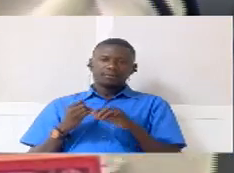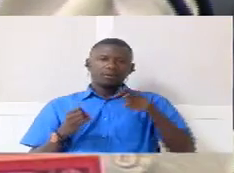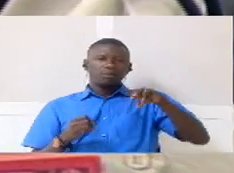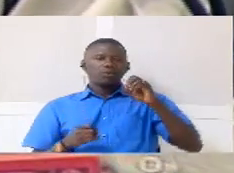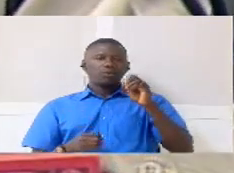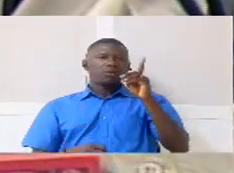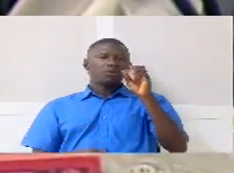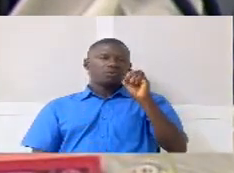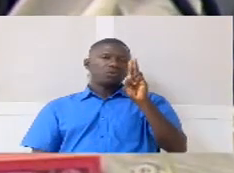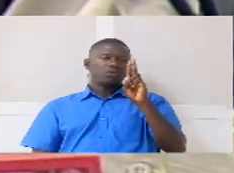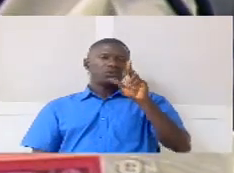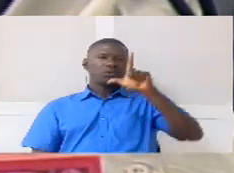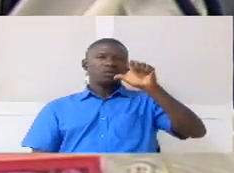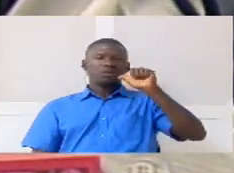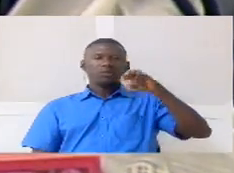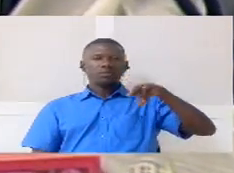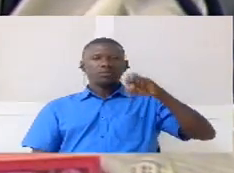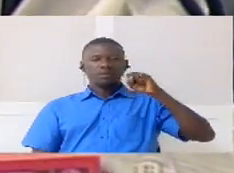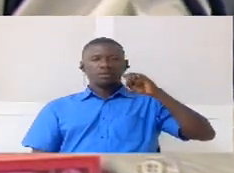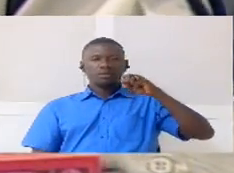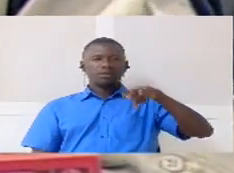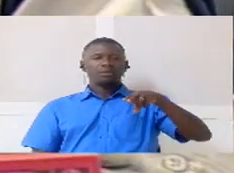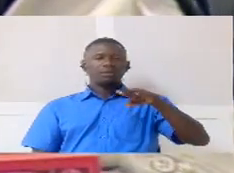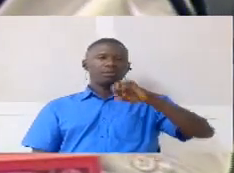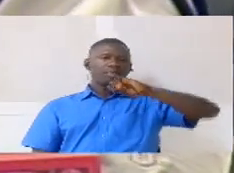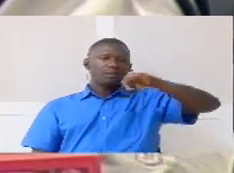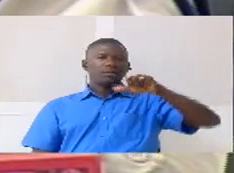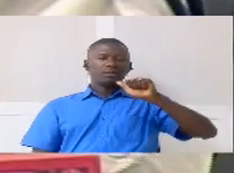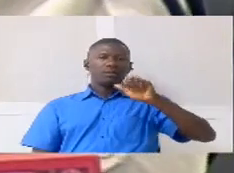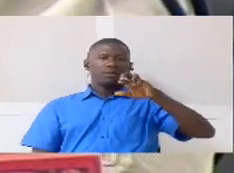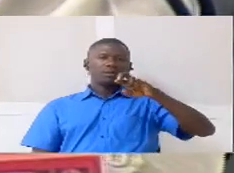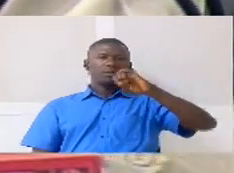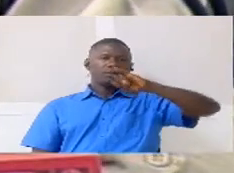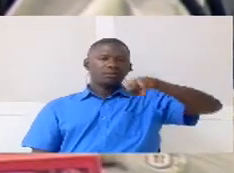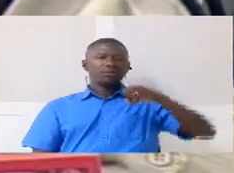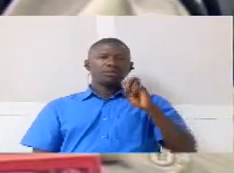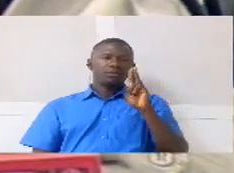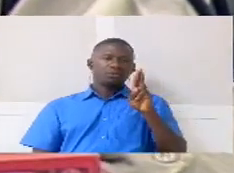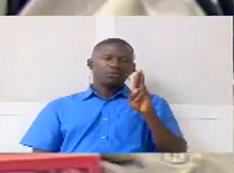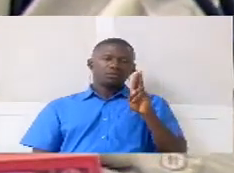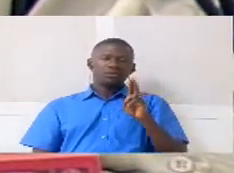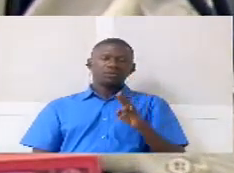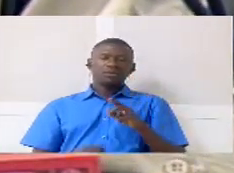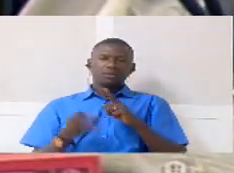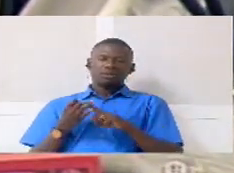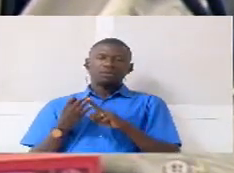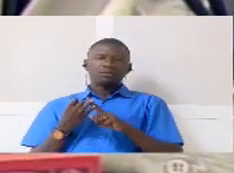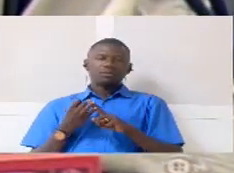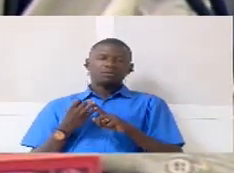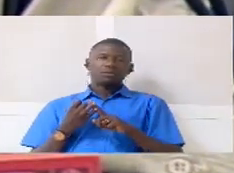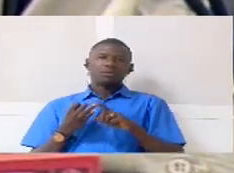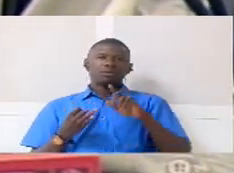Modlamin Jaju. Modlamin Jaju was brought in. The late Auntie Rose Clu Beolokono. And the